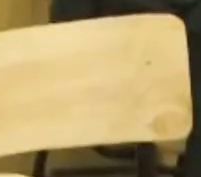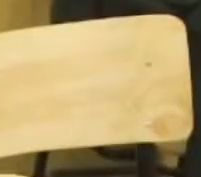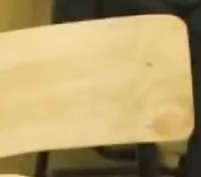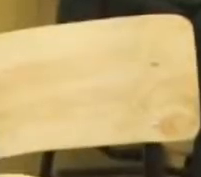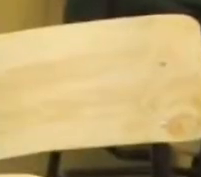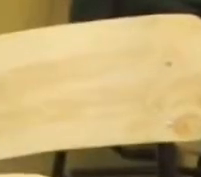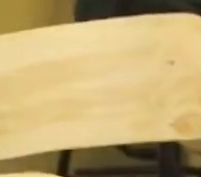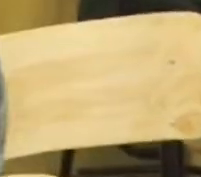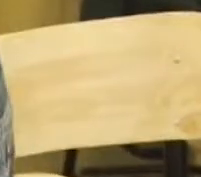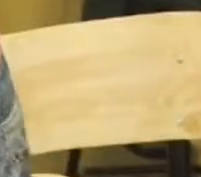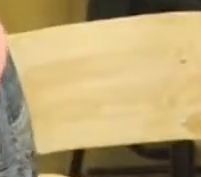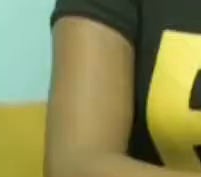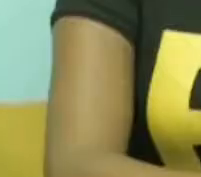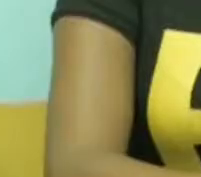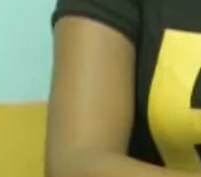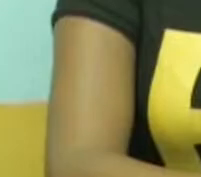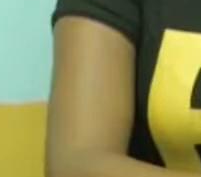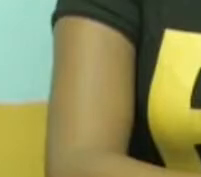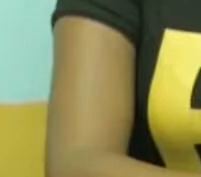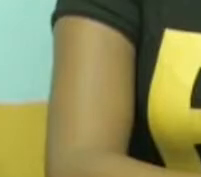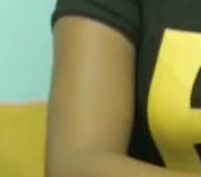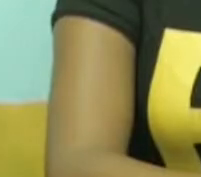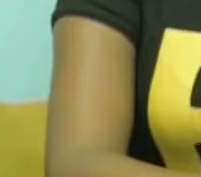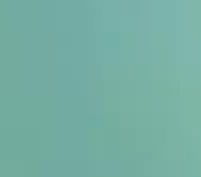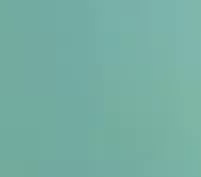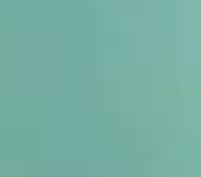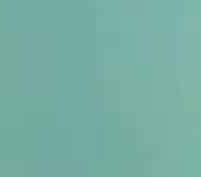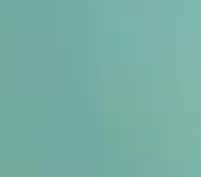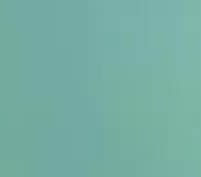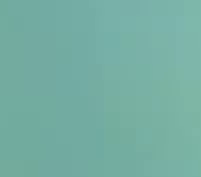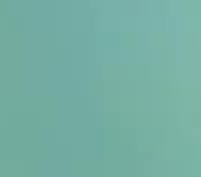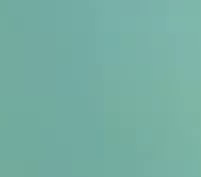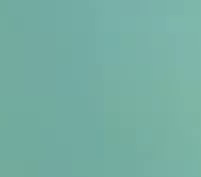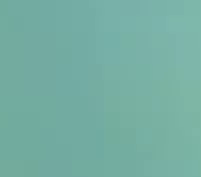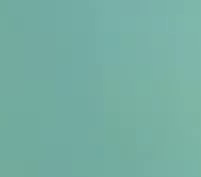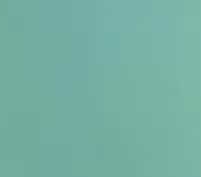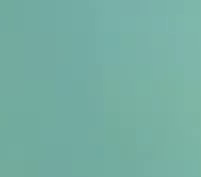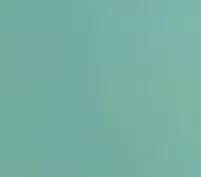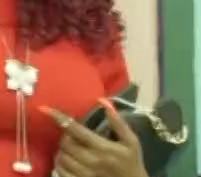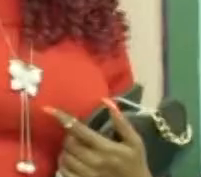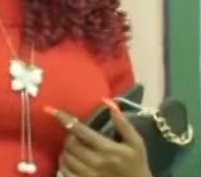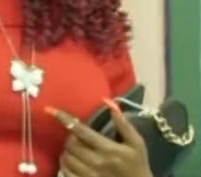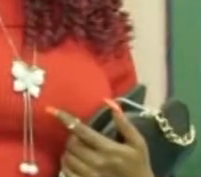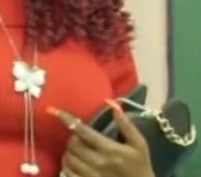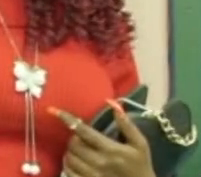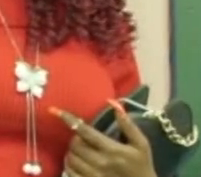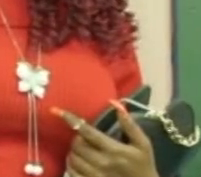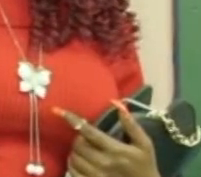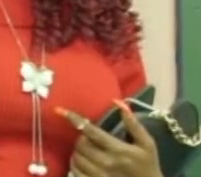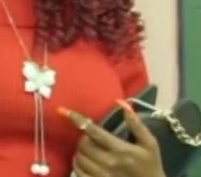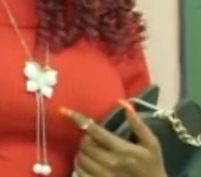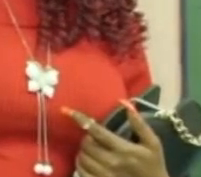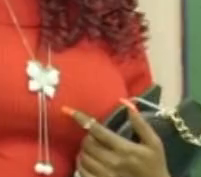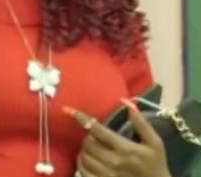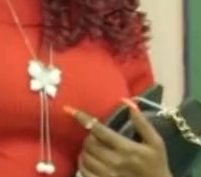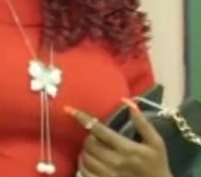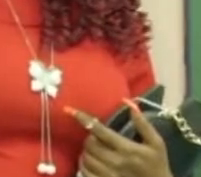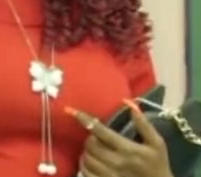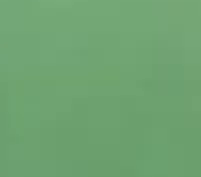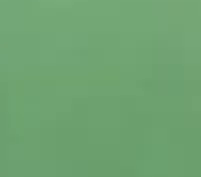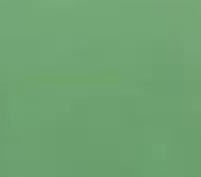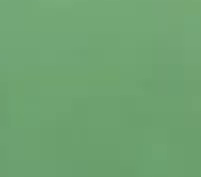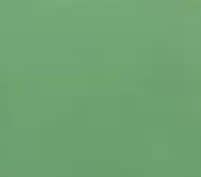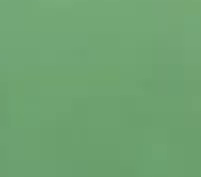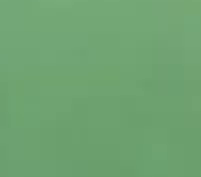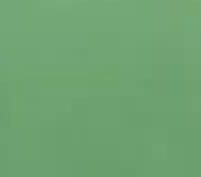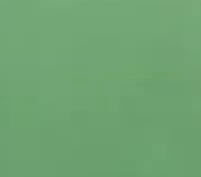Like, what the hell did you put my stock? Ding dong. I need a lawyer. You stupid monkey. I want my clothes back.